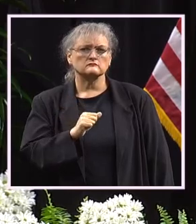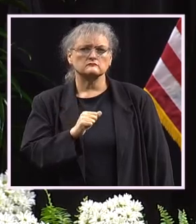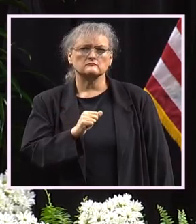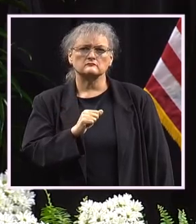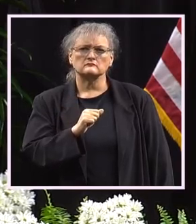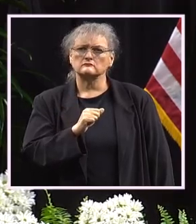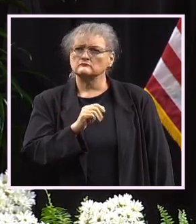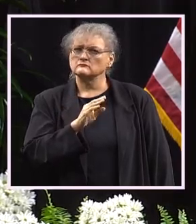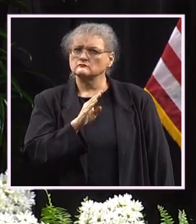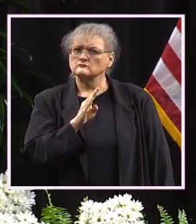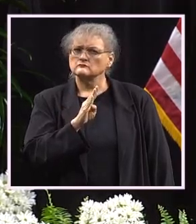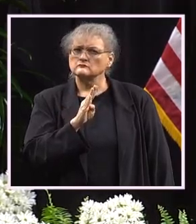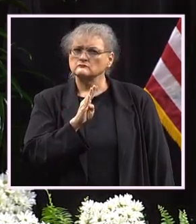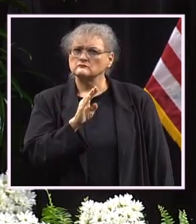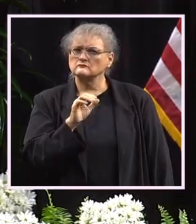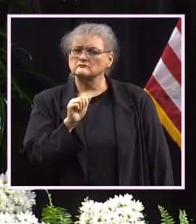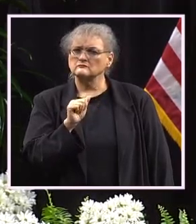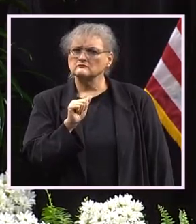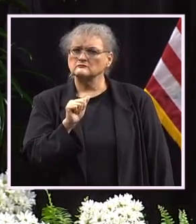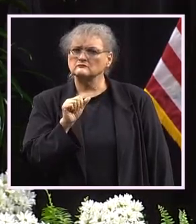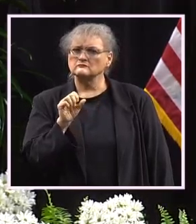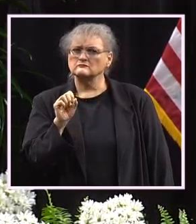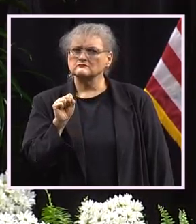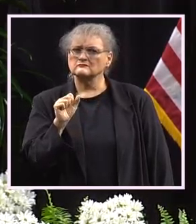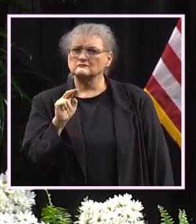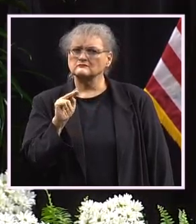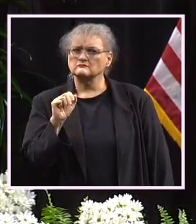Bryn Ann St. Martin, MBA.